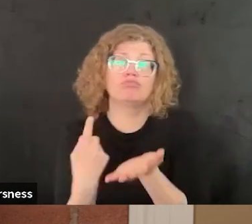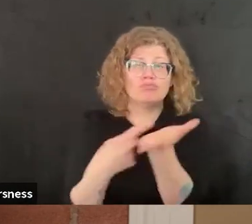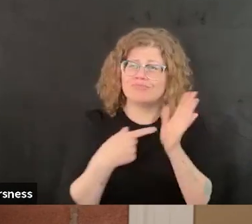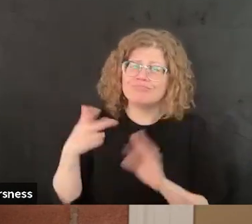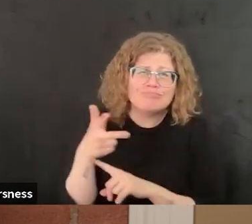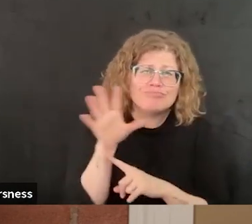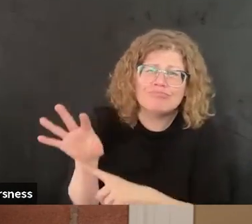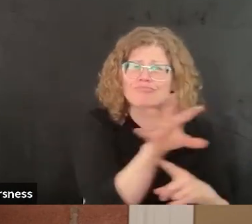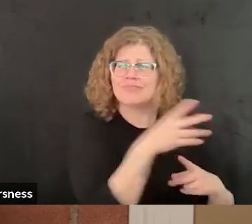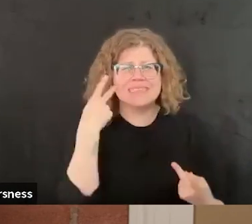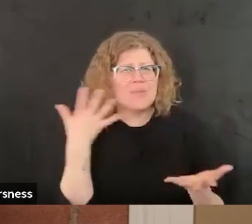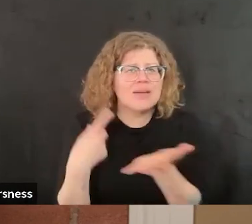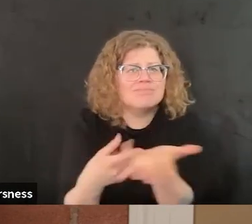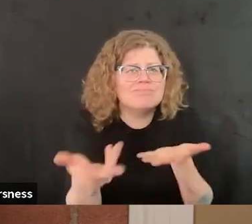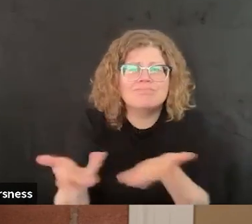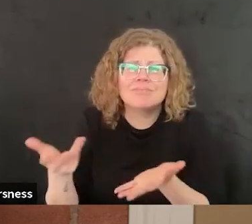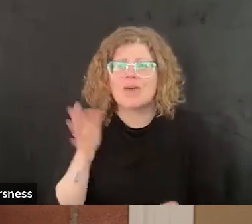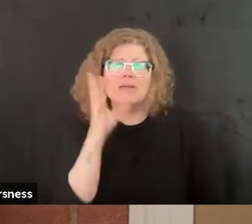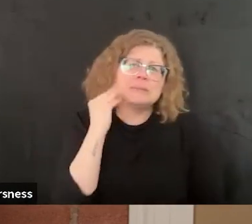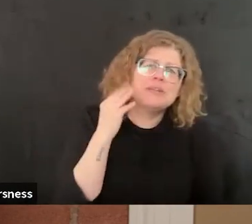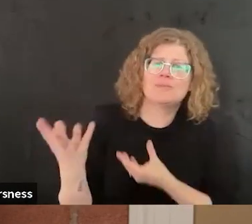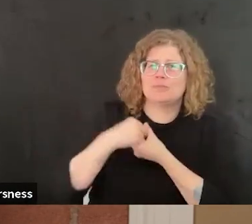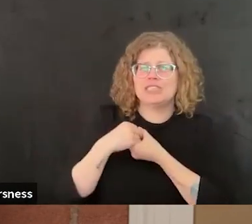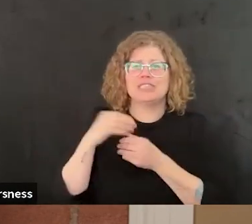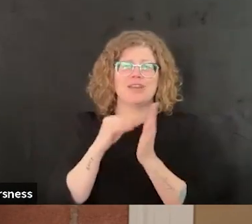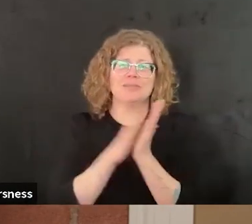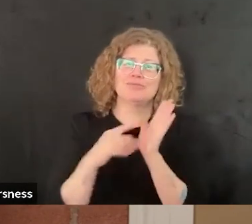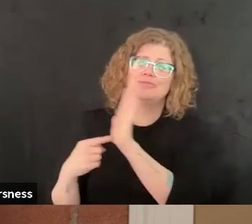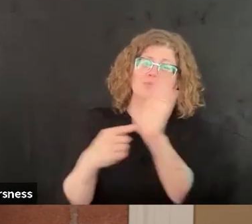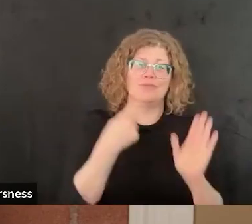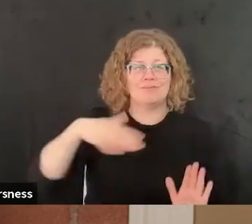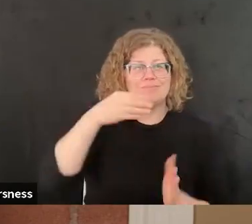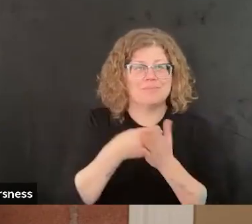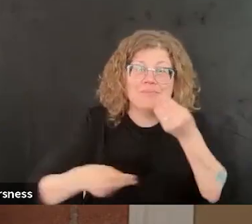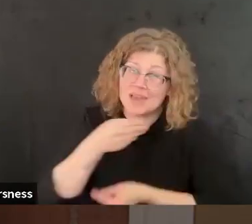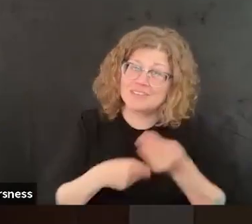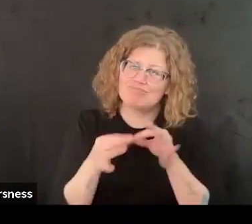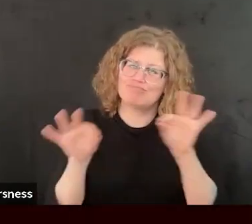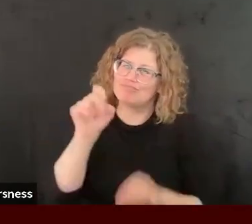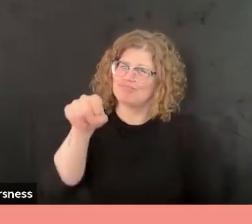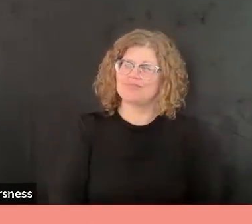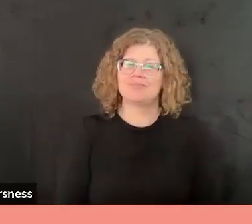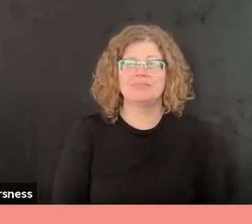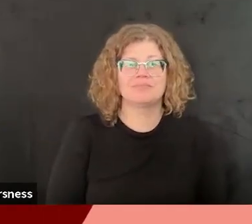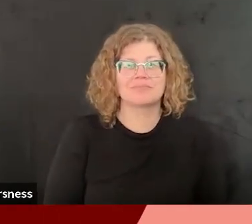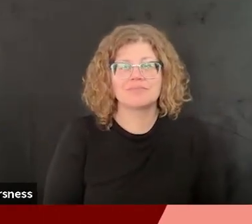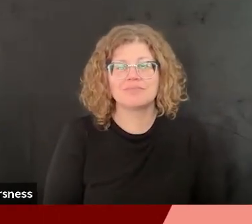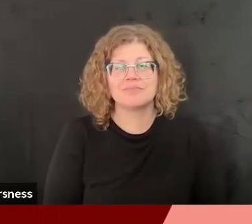people. All of this needs to go in your documentation, and it needs to be part of what's budgeted for upfront.